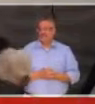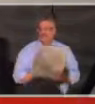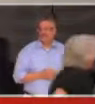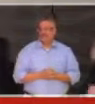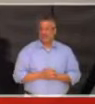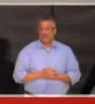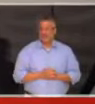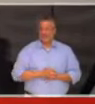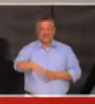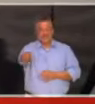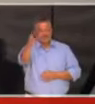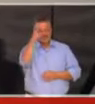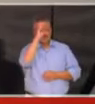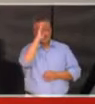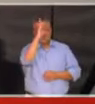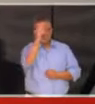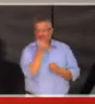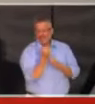All right, everybody.